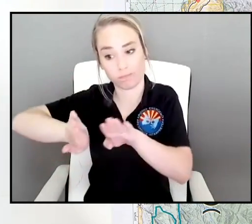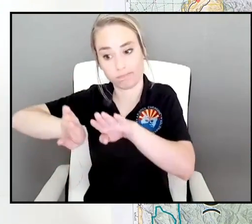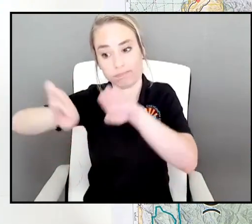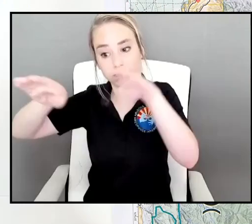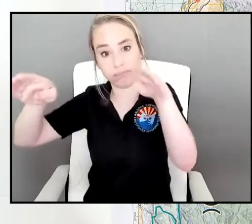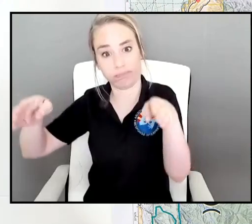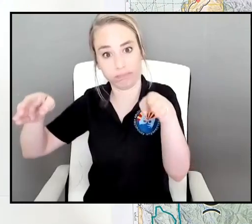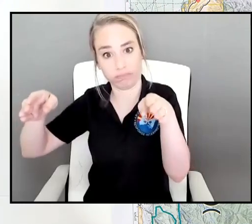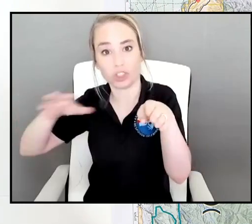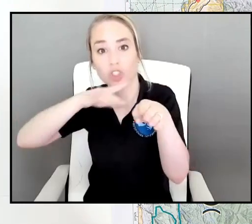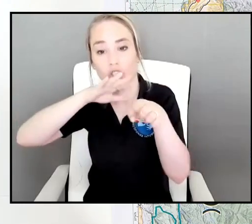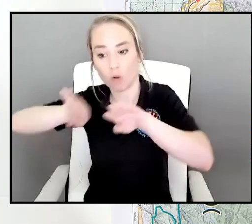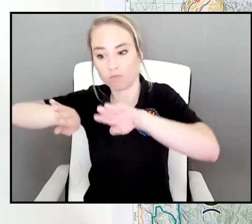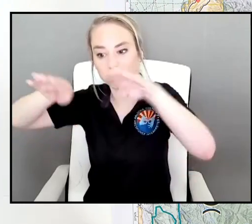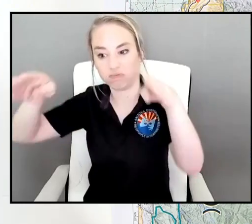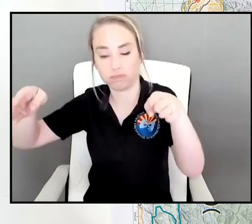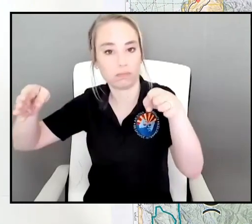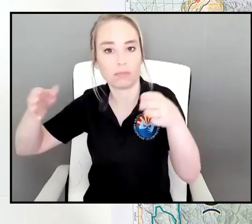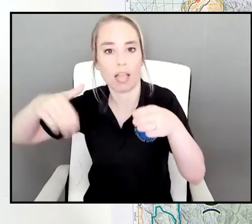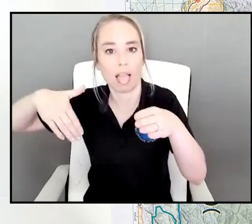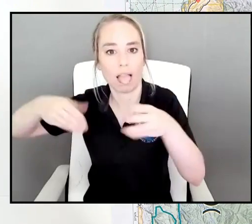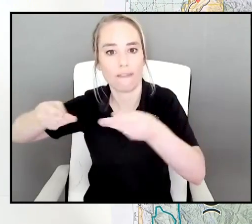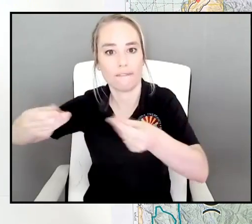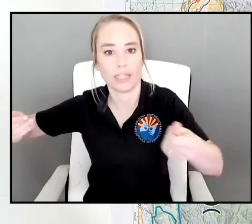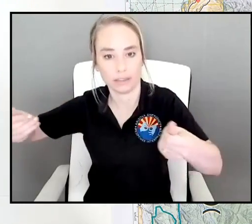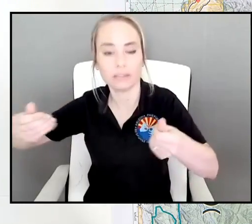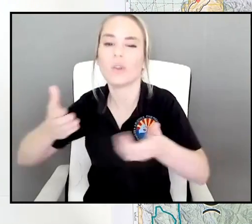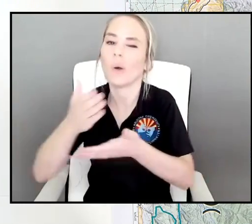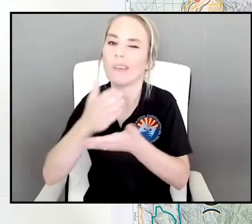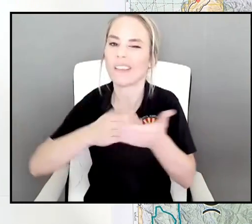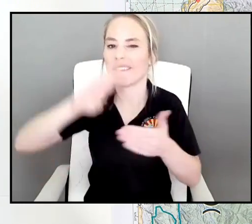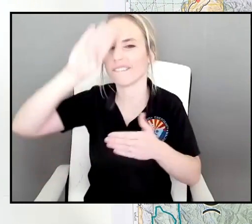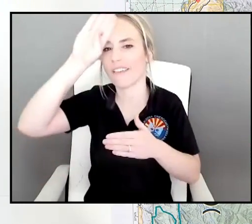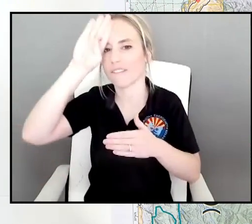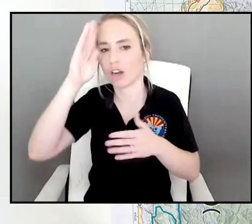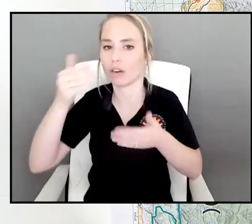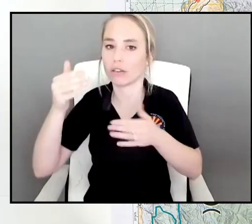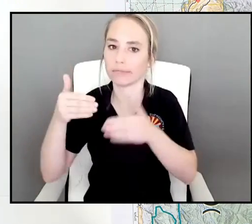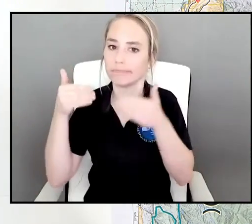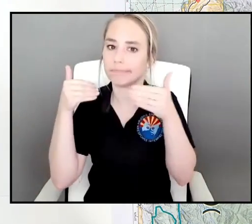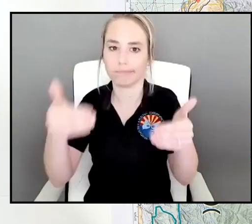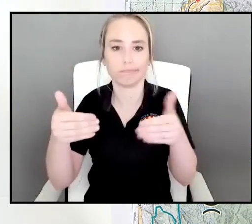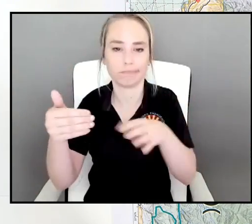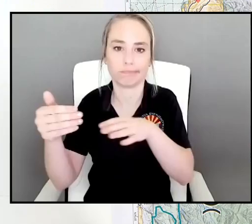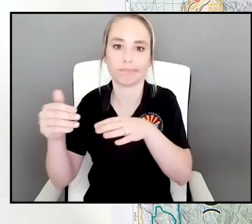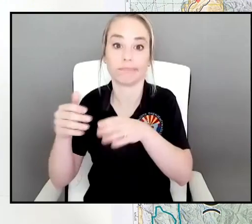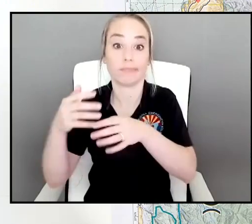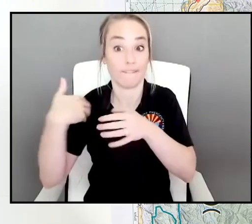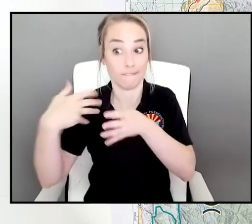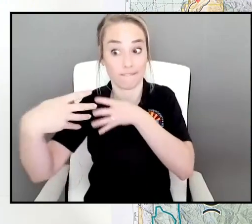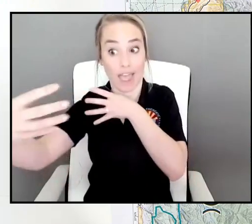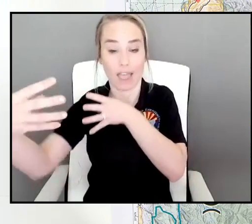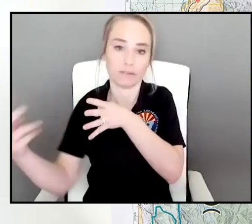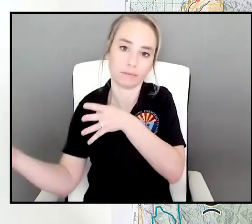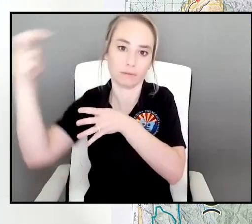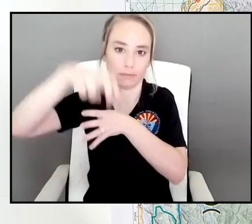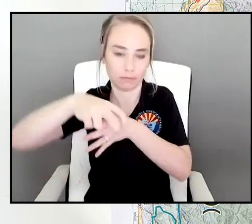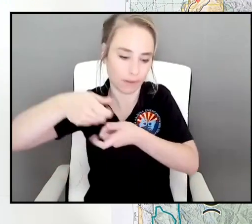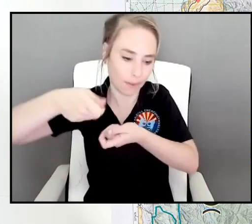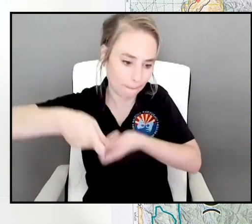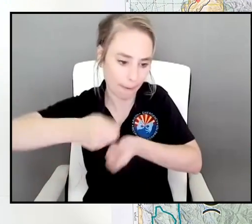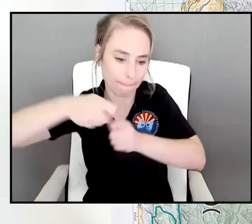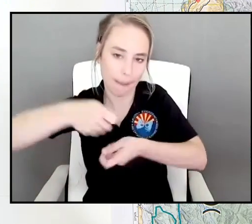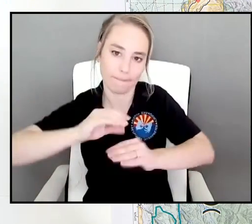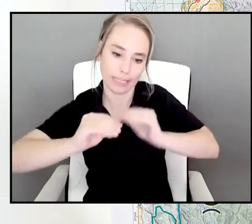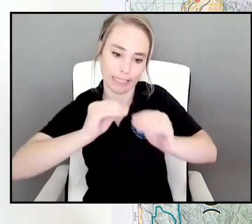they got some hand crews in there, jumped the fence and started just doing that by hand. And so they got all that work done